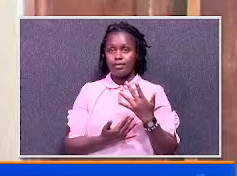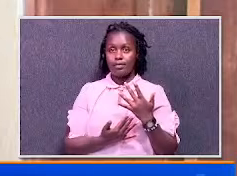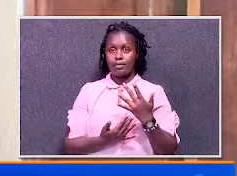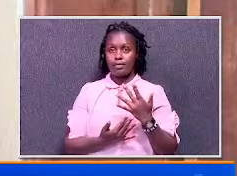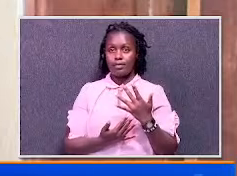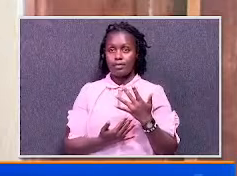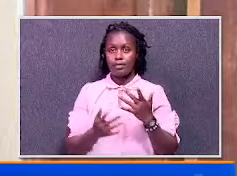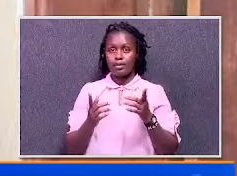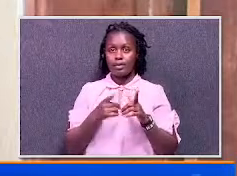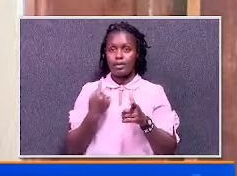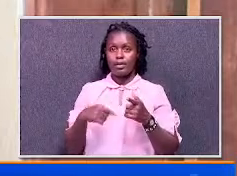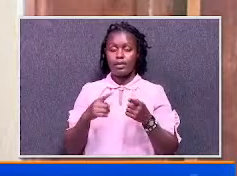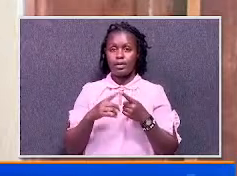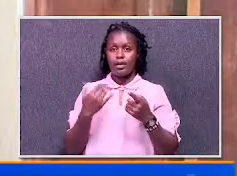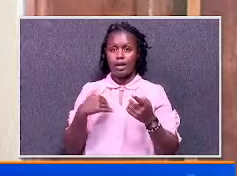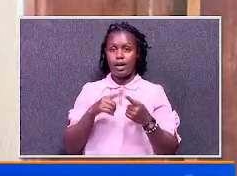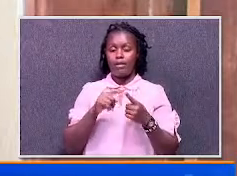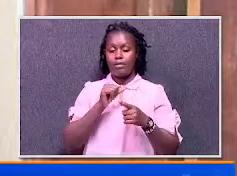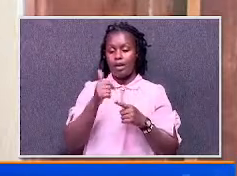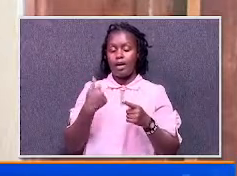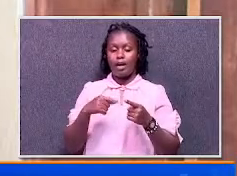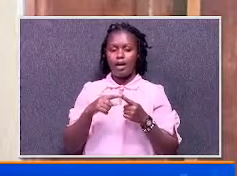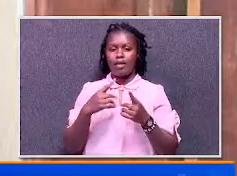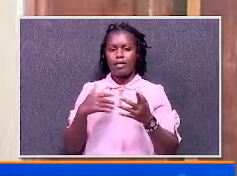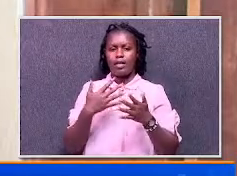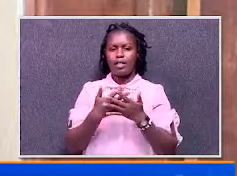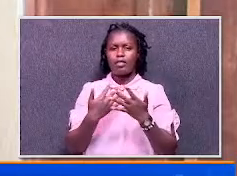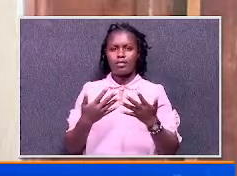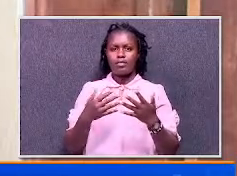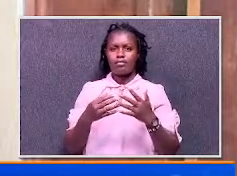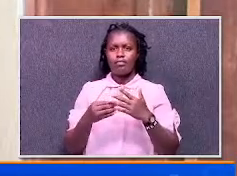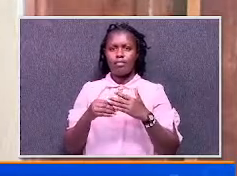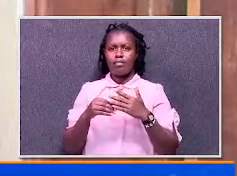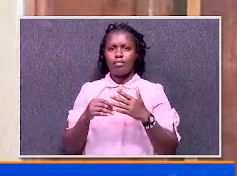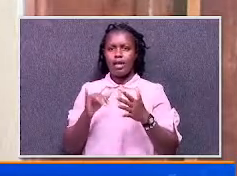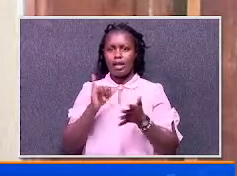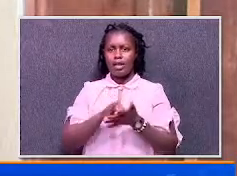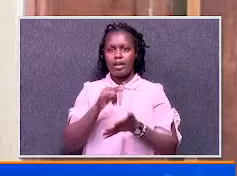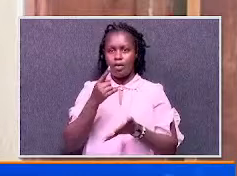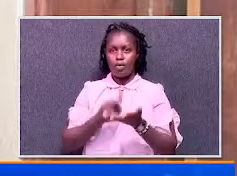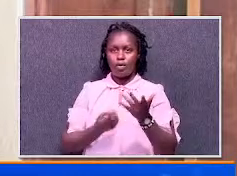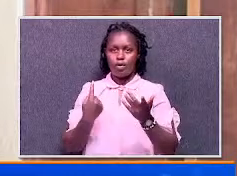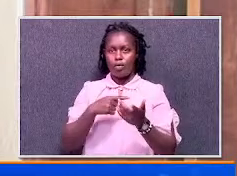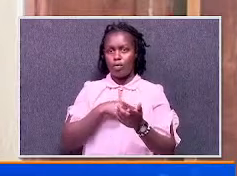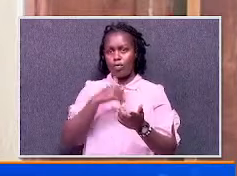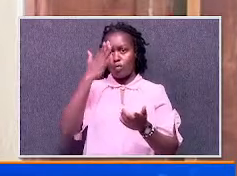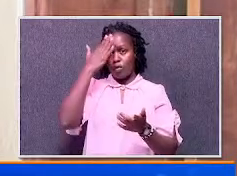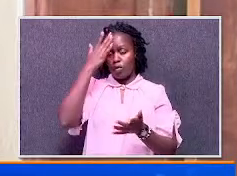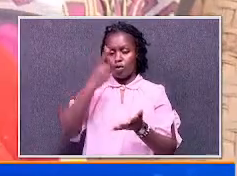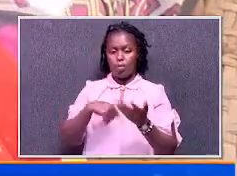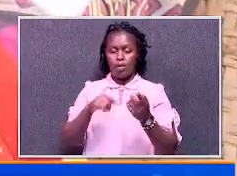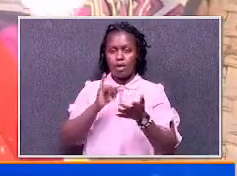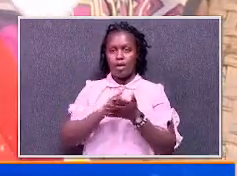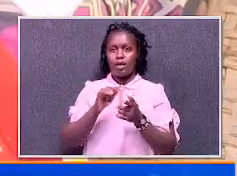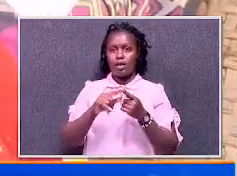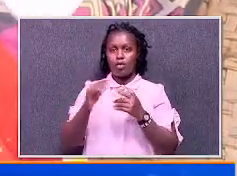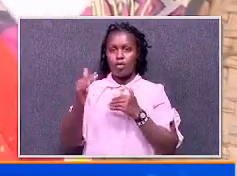Ya tatu kuna kamba kamba zinatoka. Hiyo ndio tunatambulisha kama huyu ndio wa kuzaa.